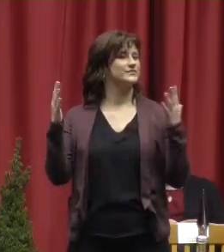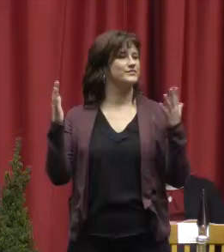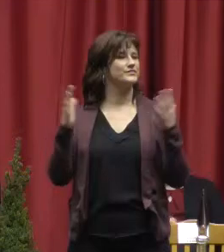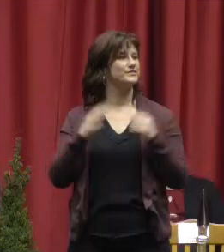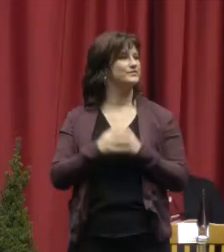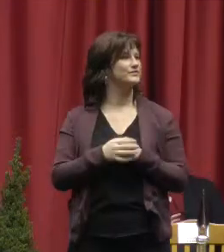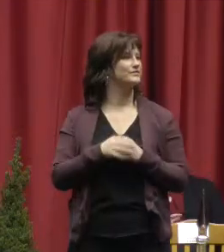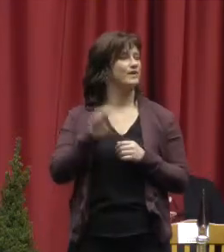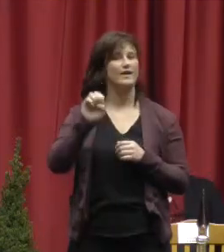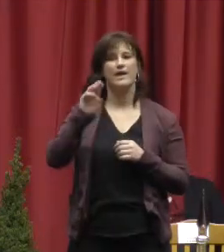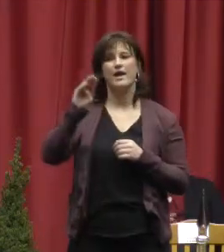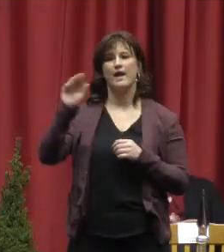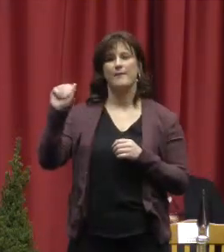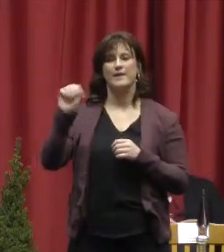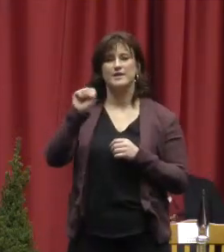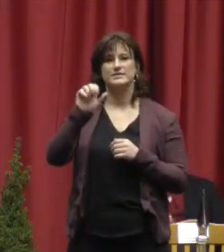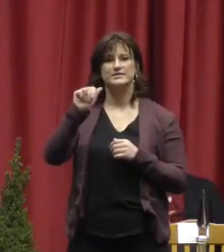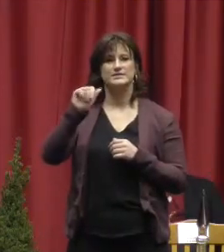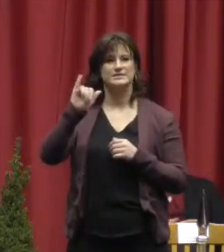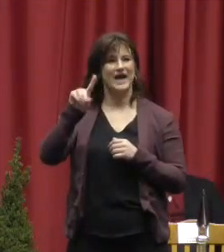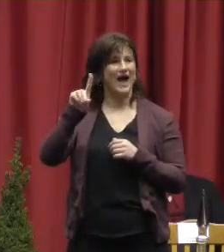Emma Cyborn,